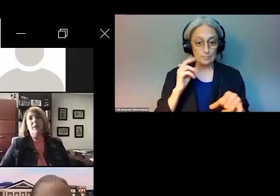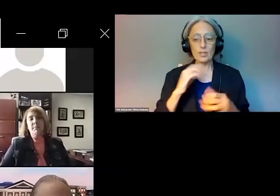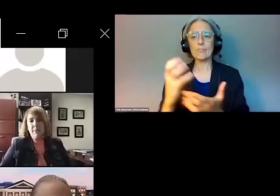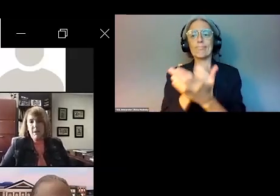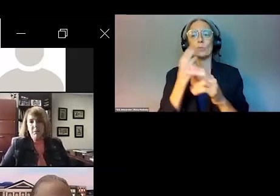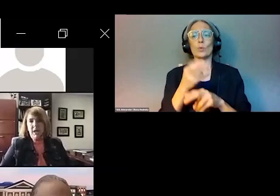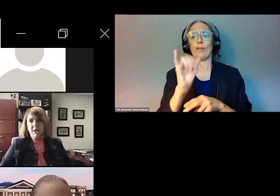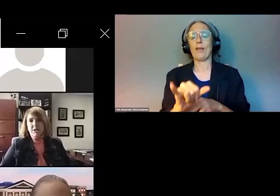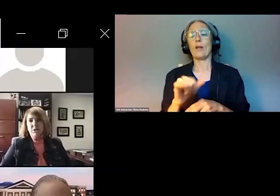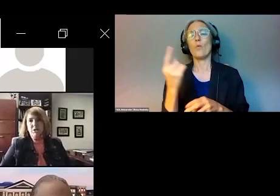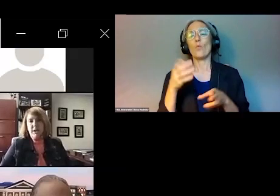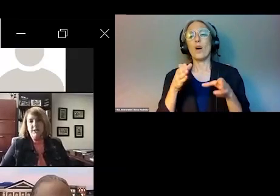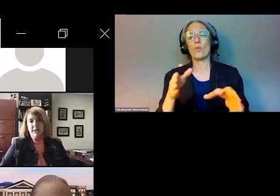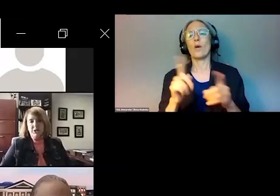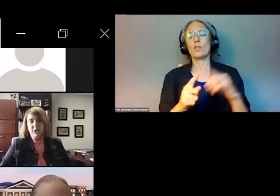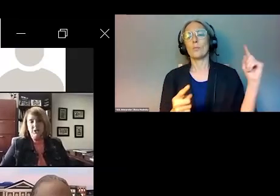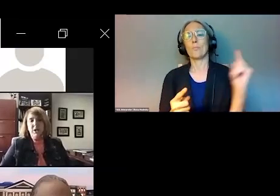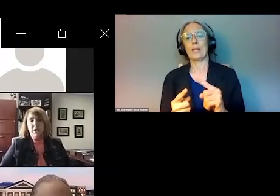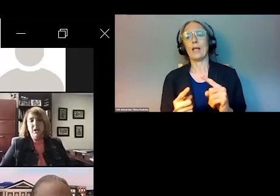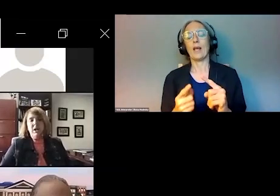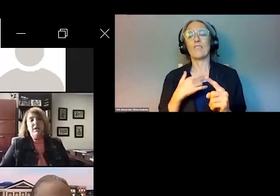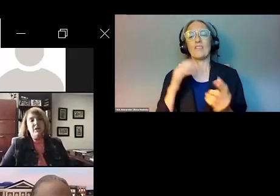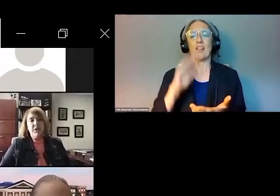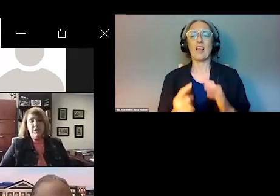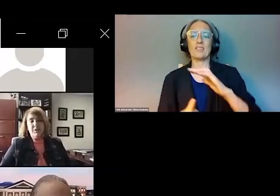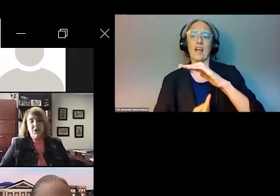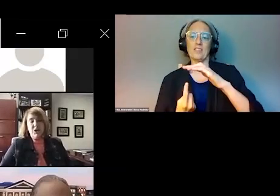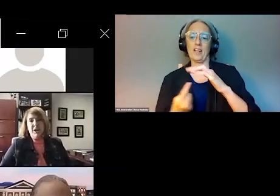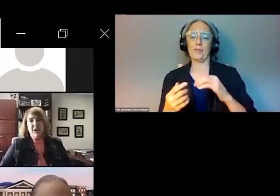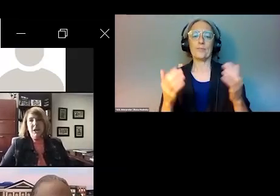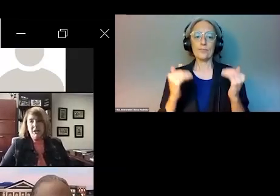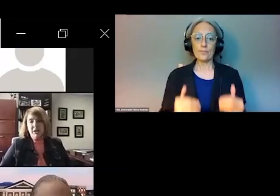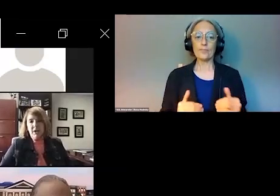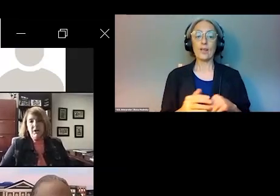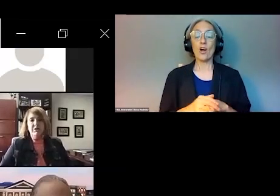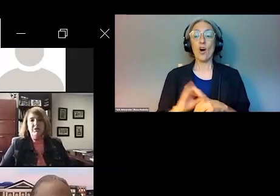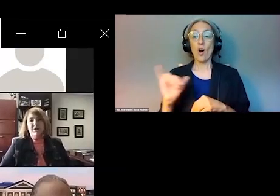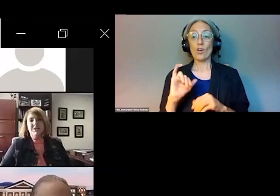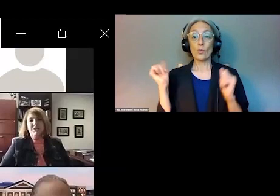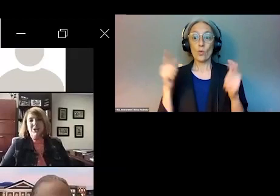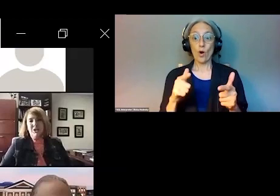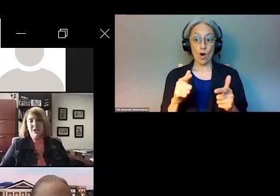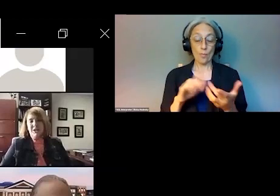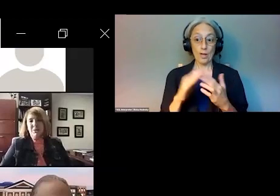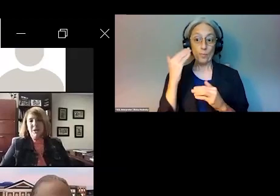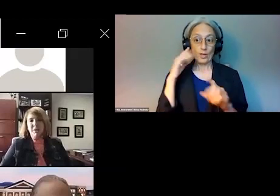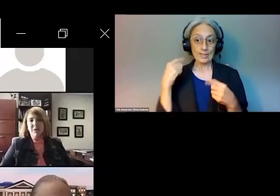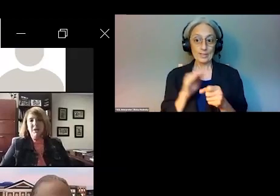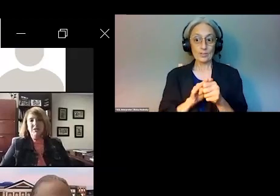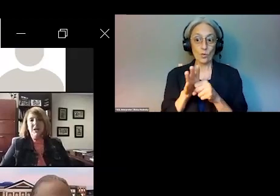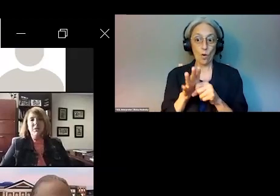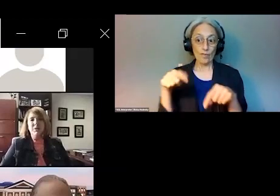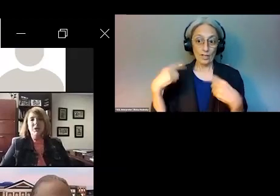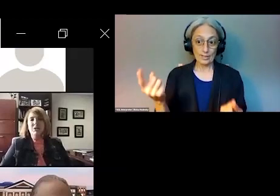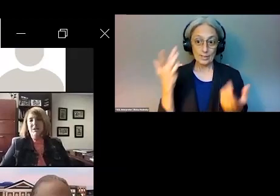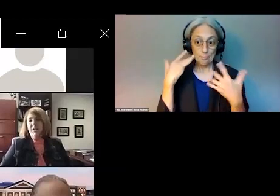help mitigate social isolation. And the other thing that we've all become keenly aware of since the COVID-19 pandemic